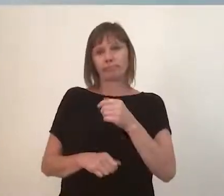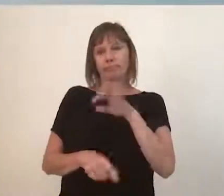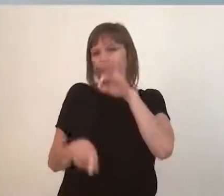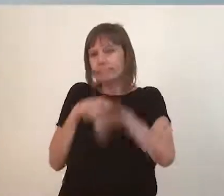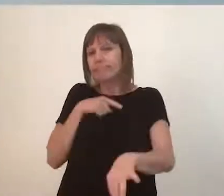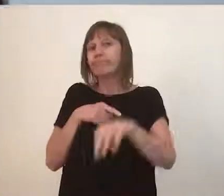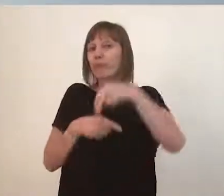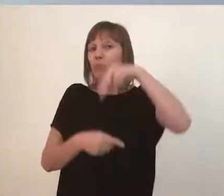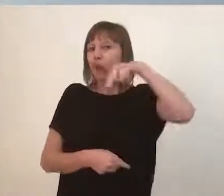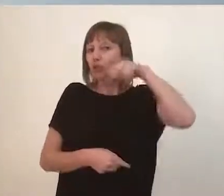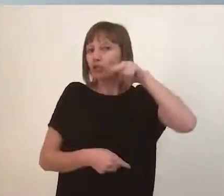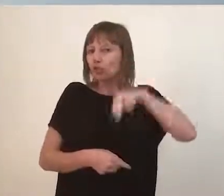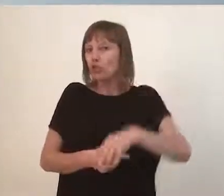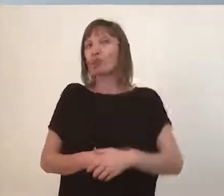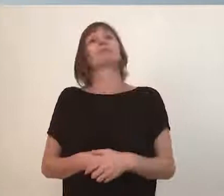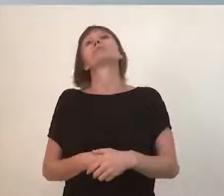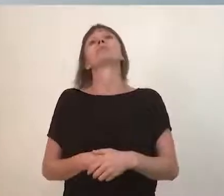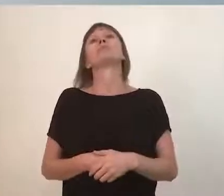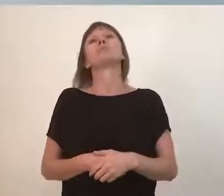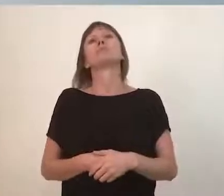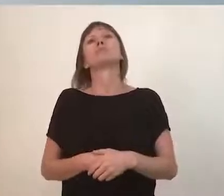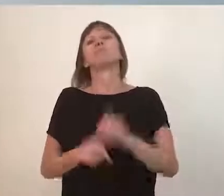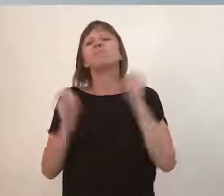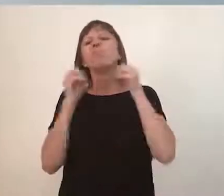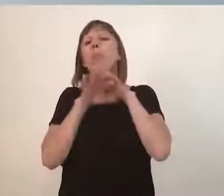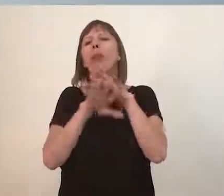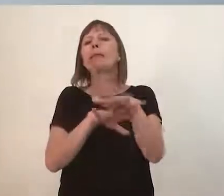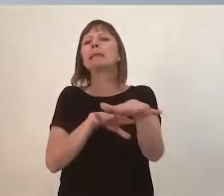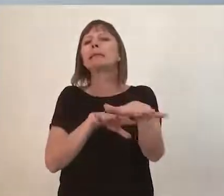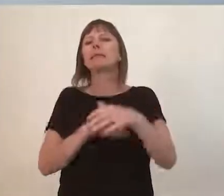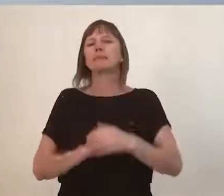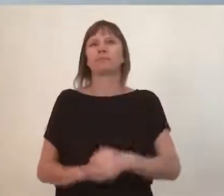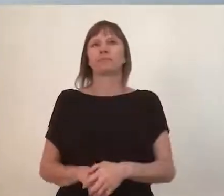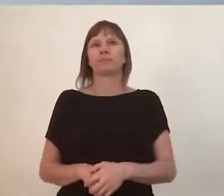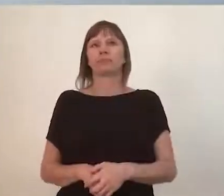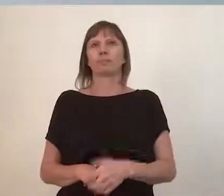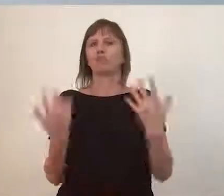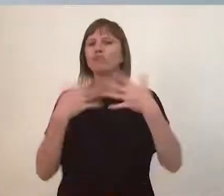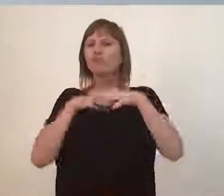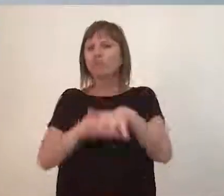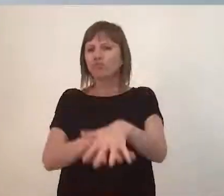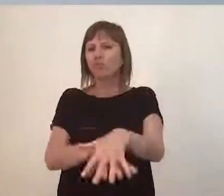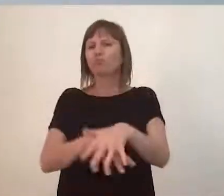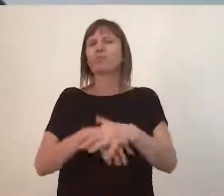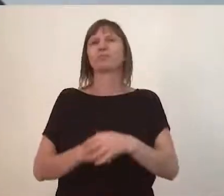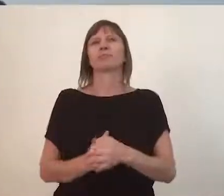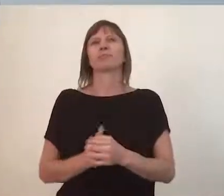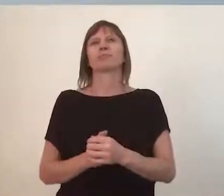And then I'm just going to use this contour sculpting brush here and just blend it out.